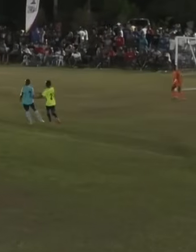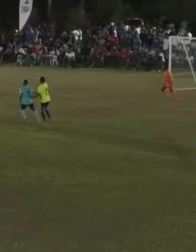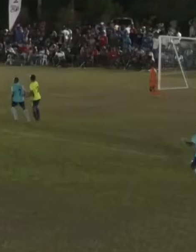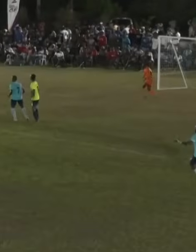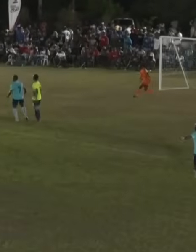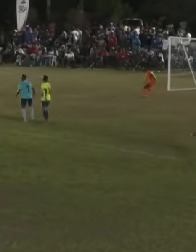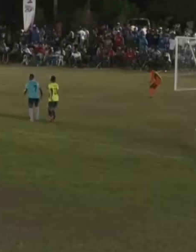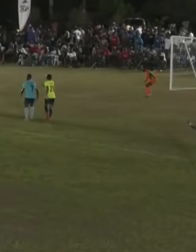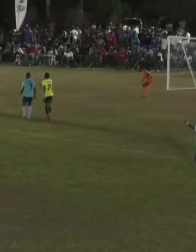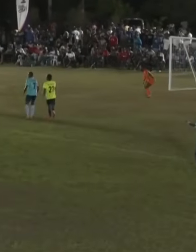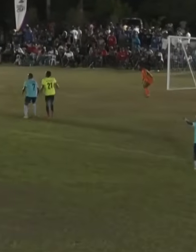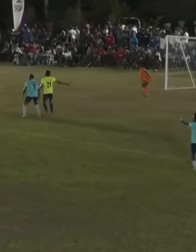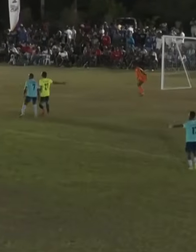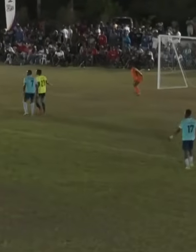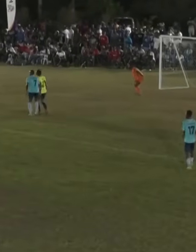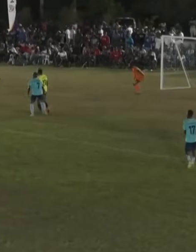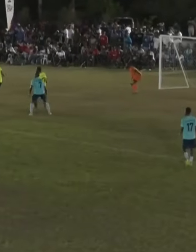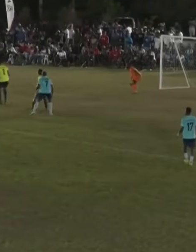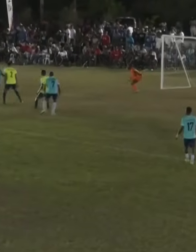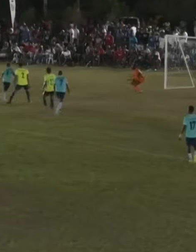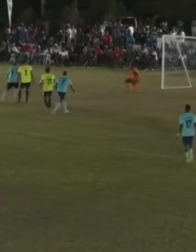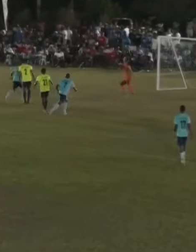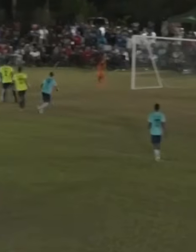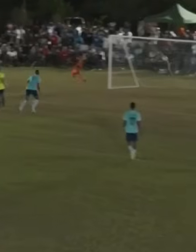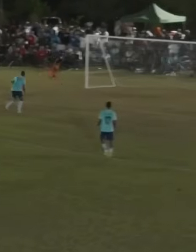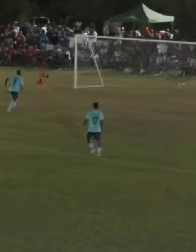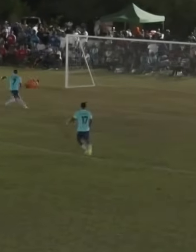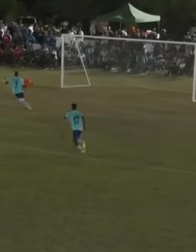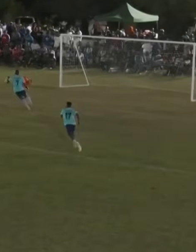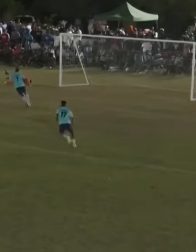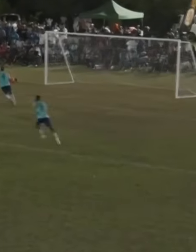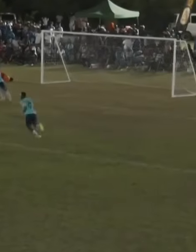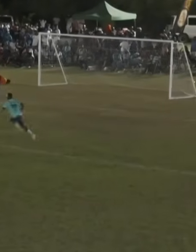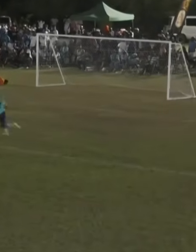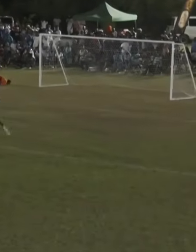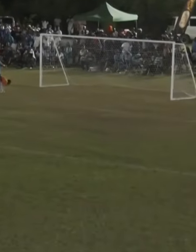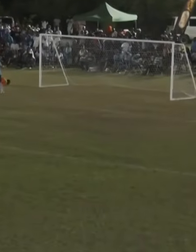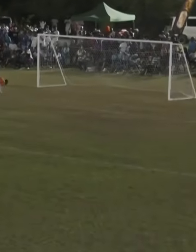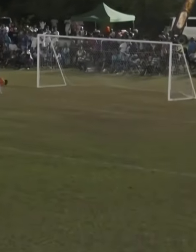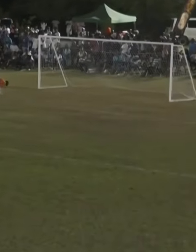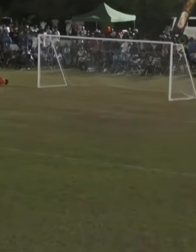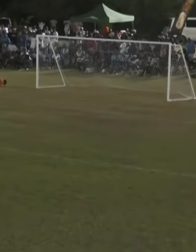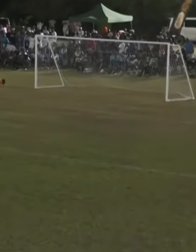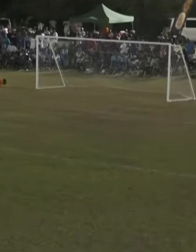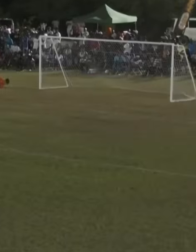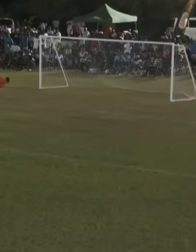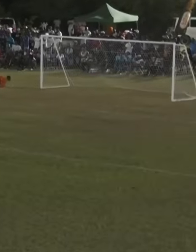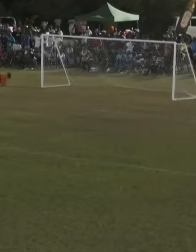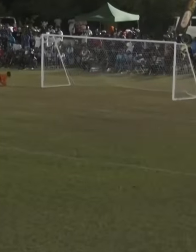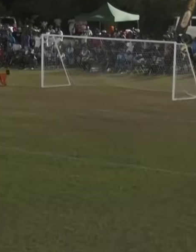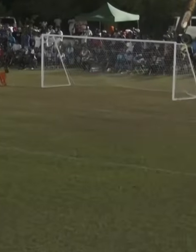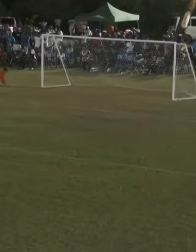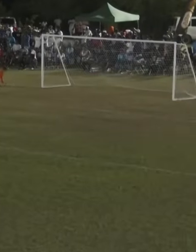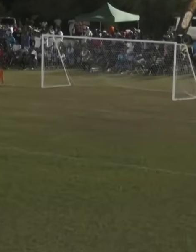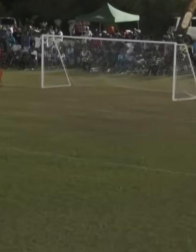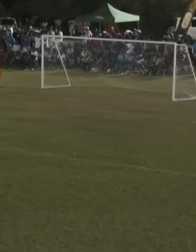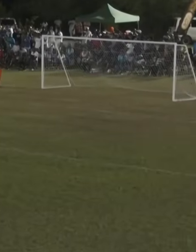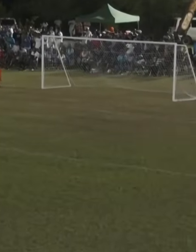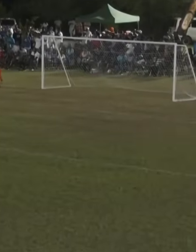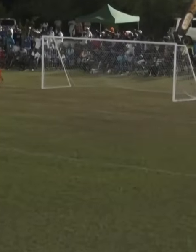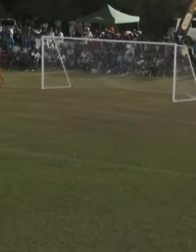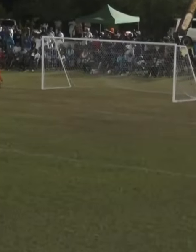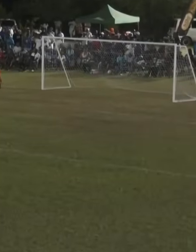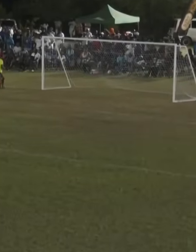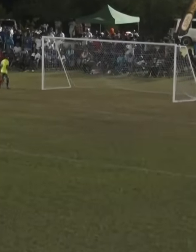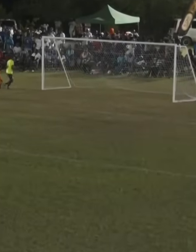Bell again. This time, a left-footed effort is unstoppable. Ellerton 2, Pro Shotters 1, and